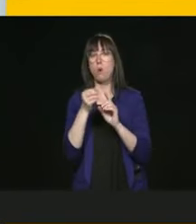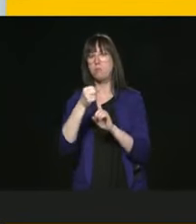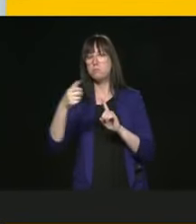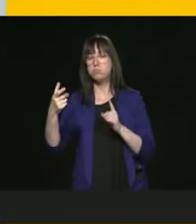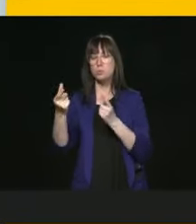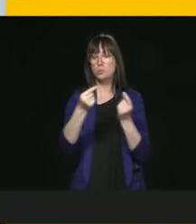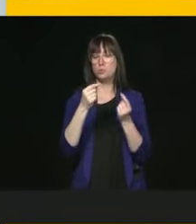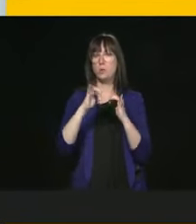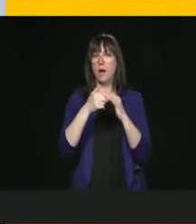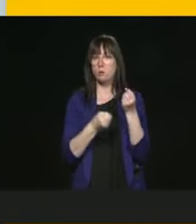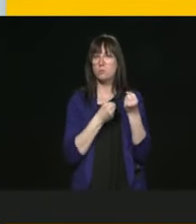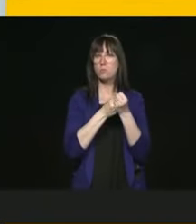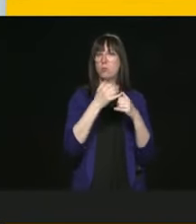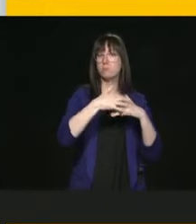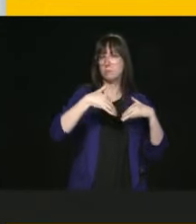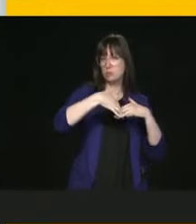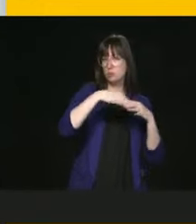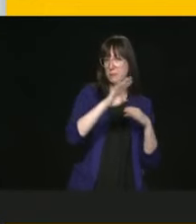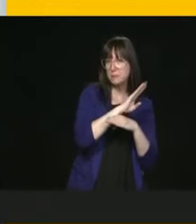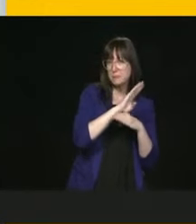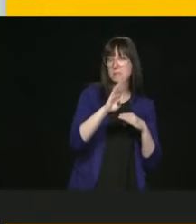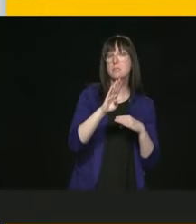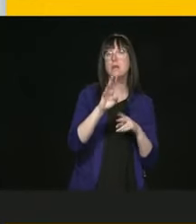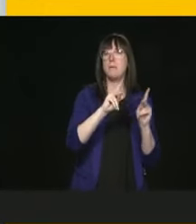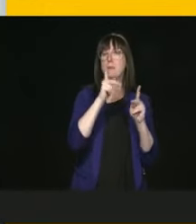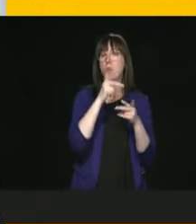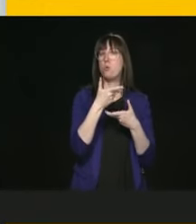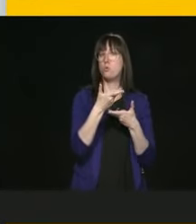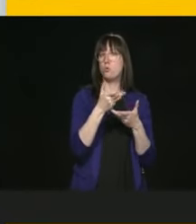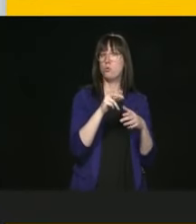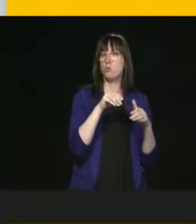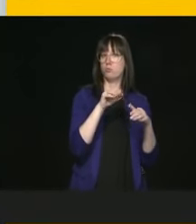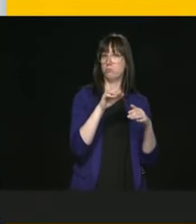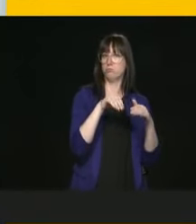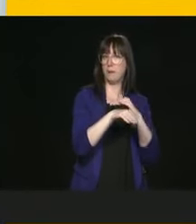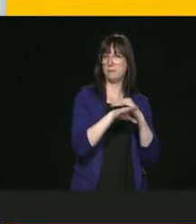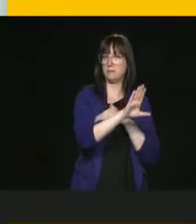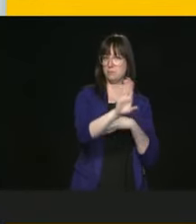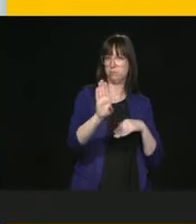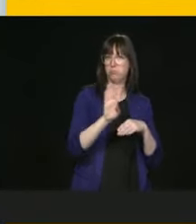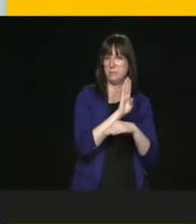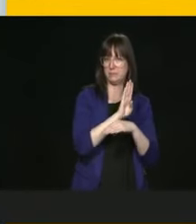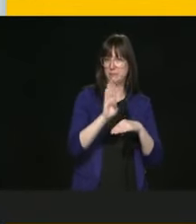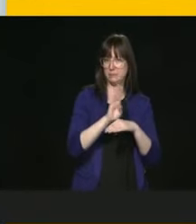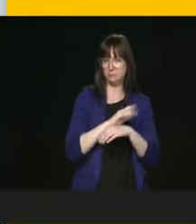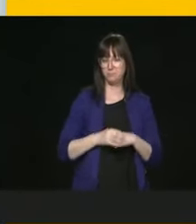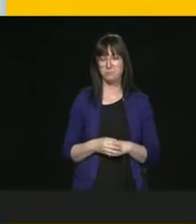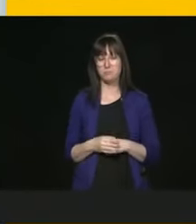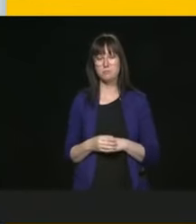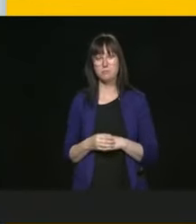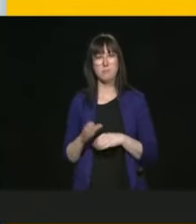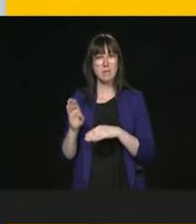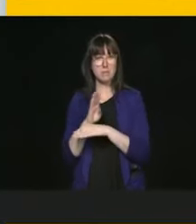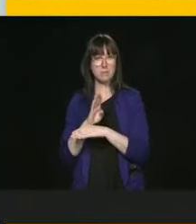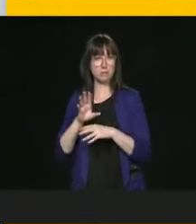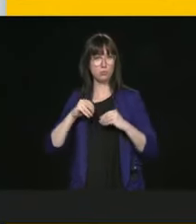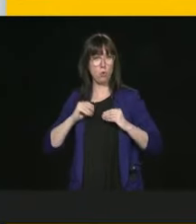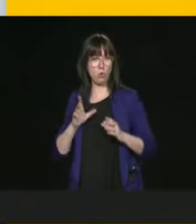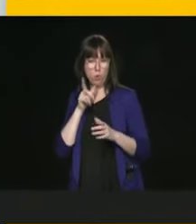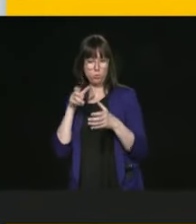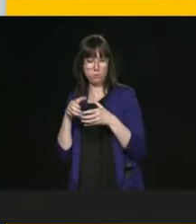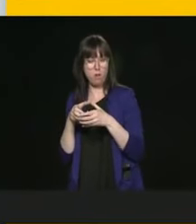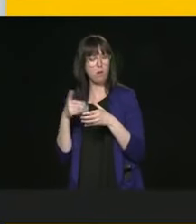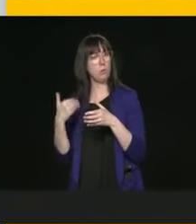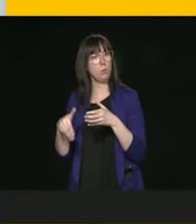help Indigenous businesses and the people who rely on them. Small business owners are at the heart of so